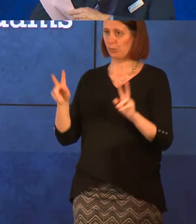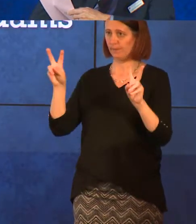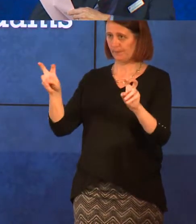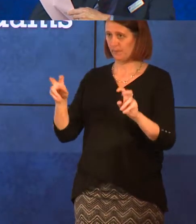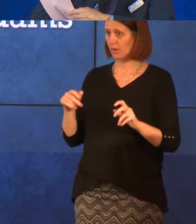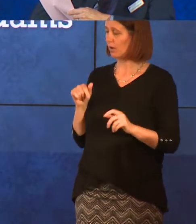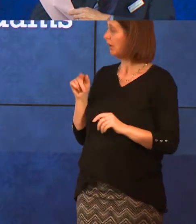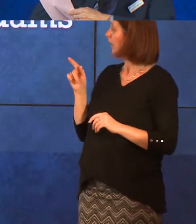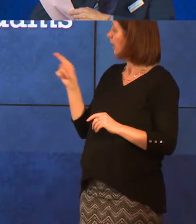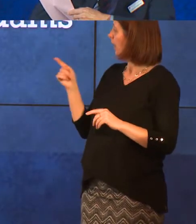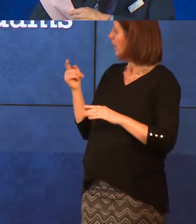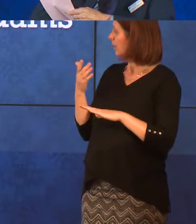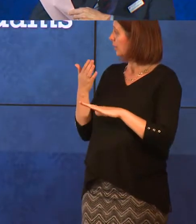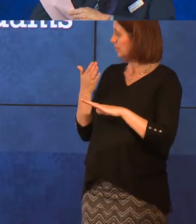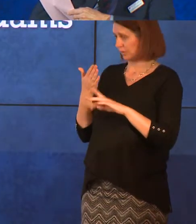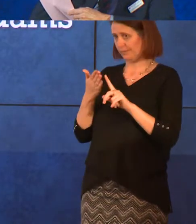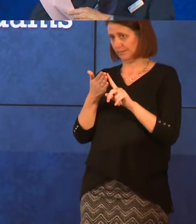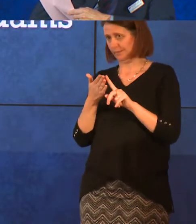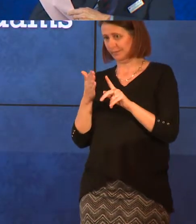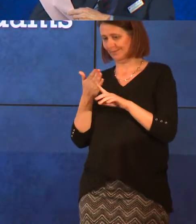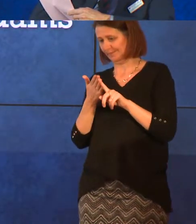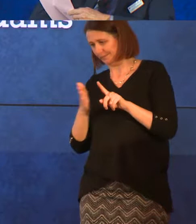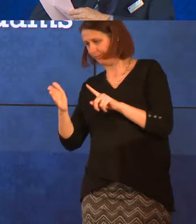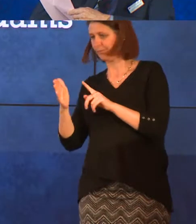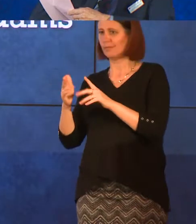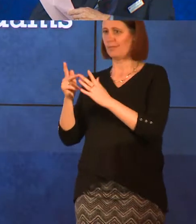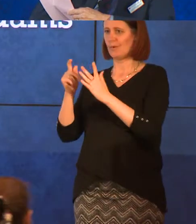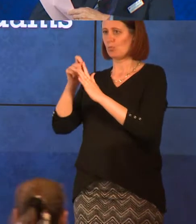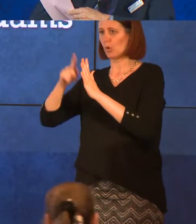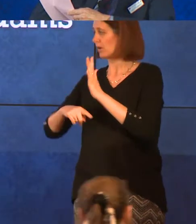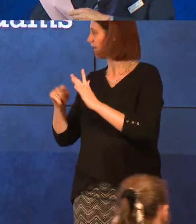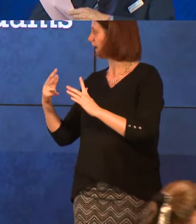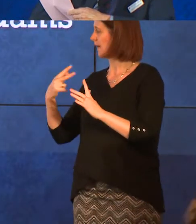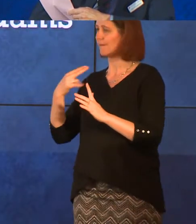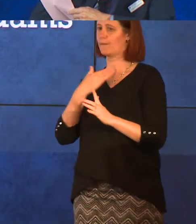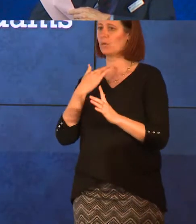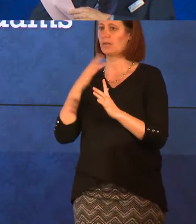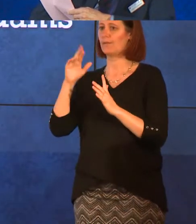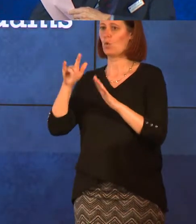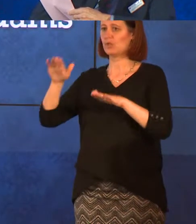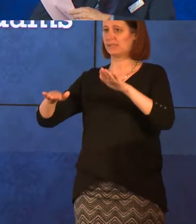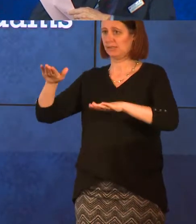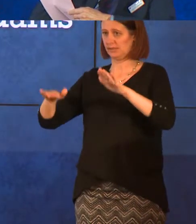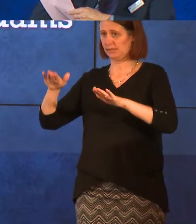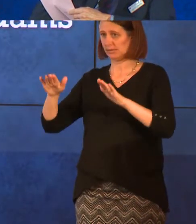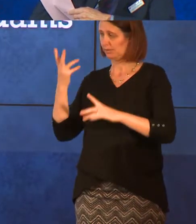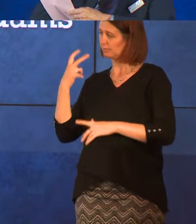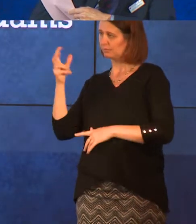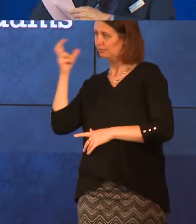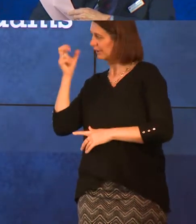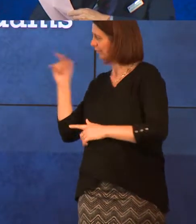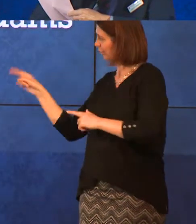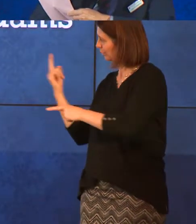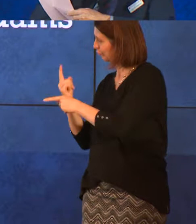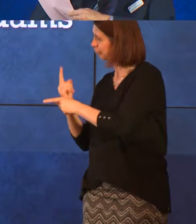a new side project is being brought on, which is Voices for Justice, and hearing you